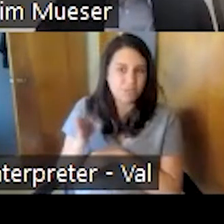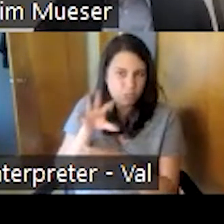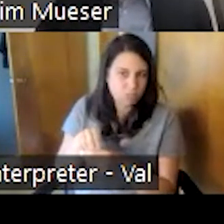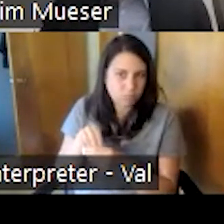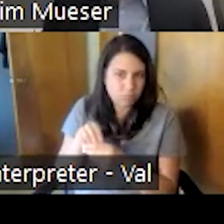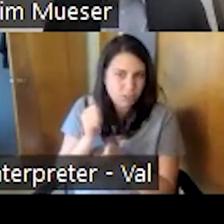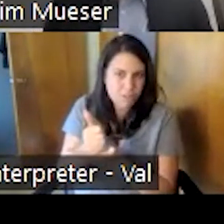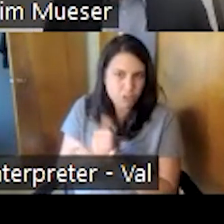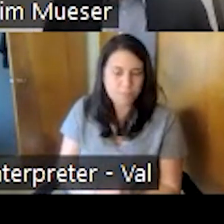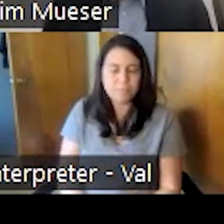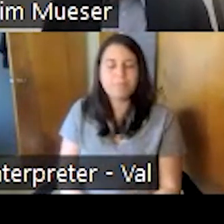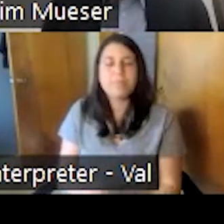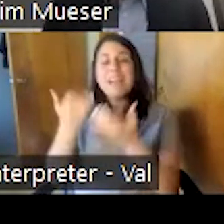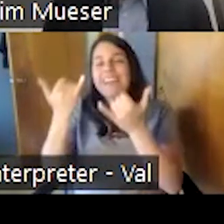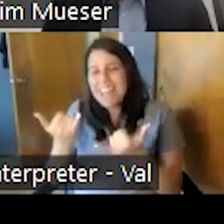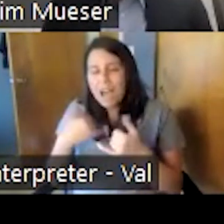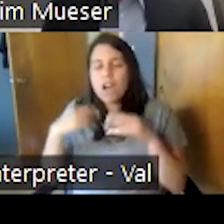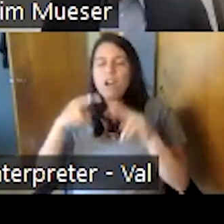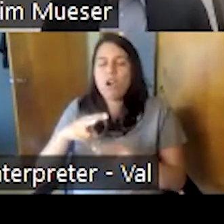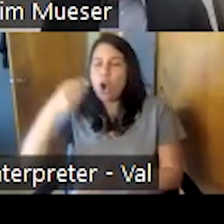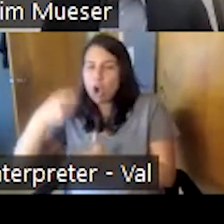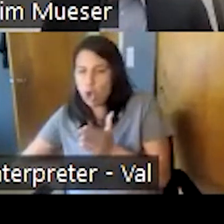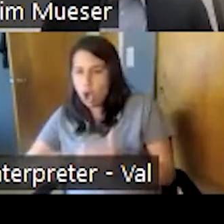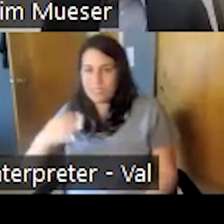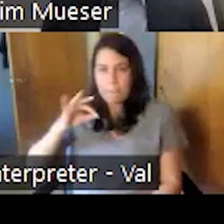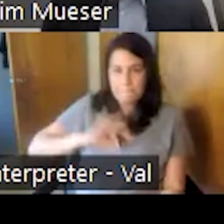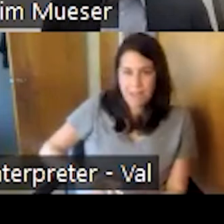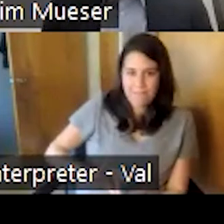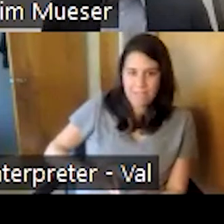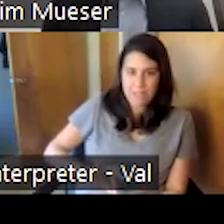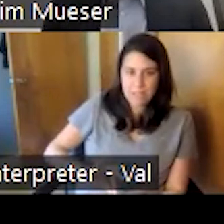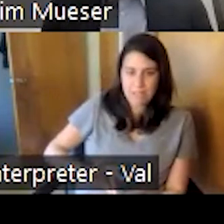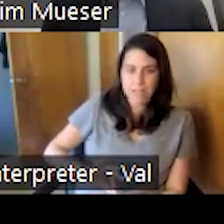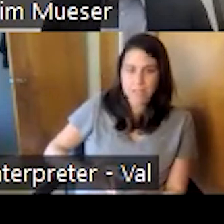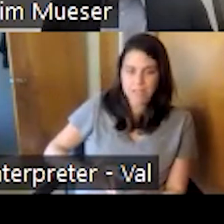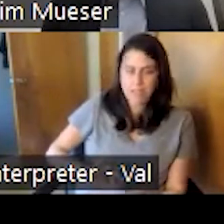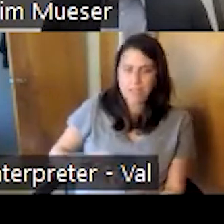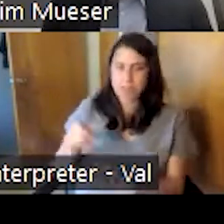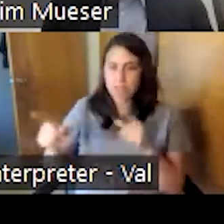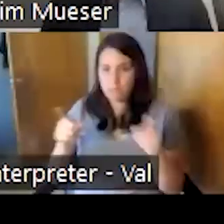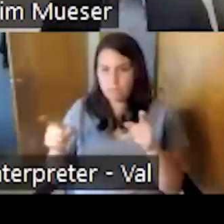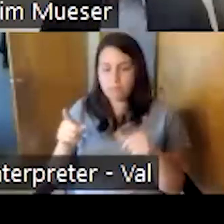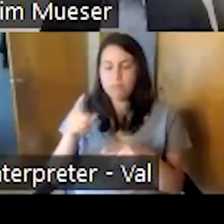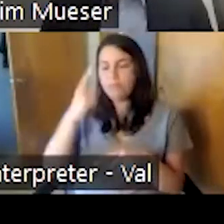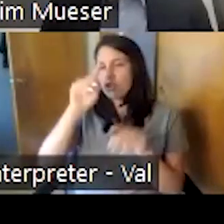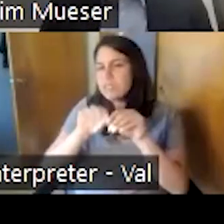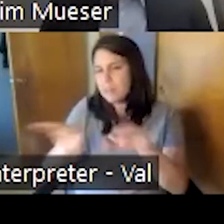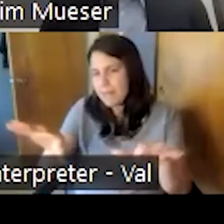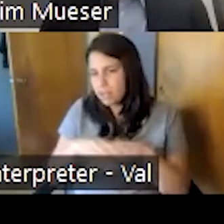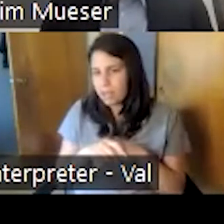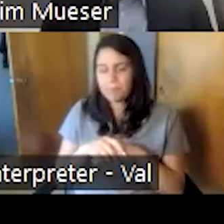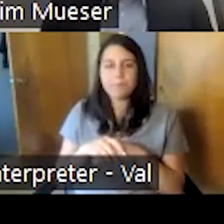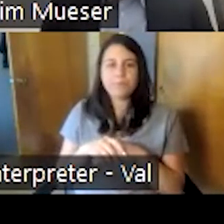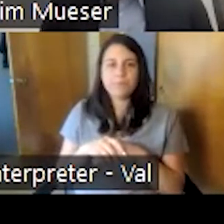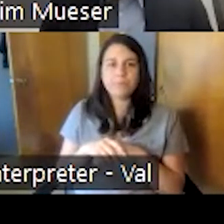looked at cost benefit in terms of the relative cost benefit in terms of dissemination, what